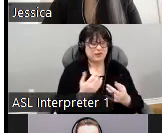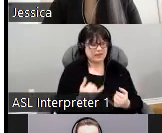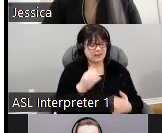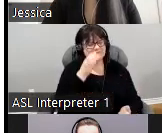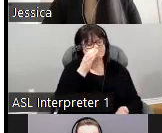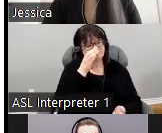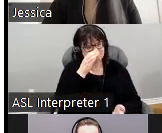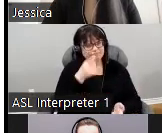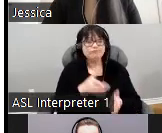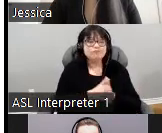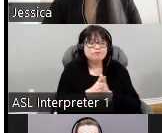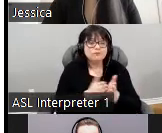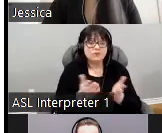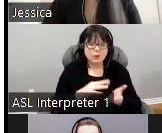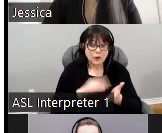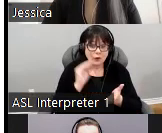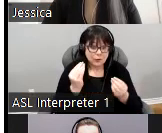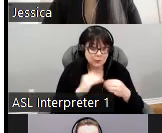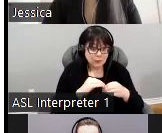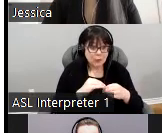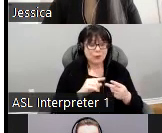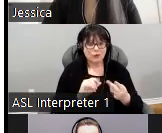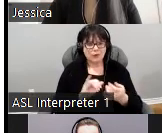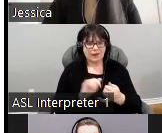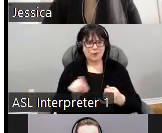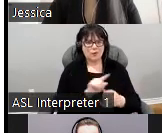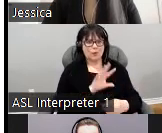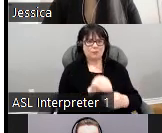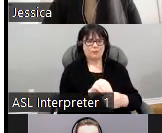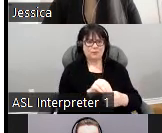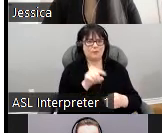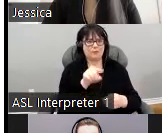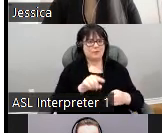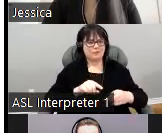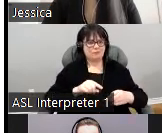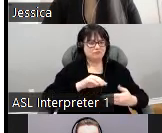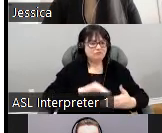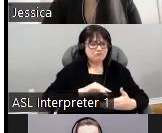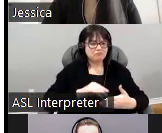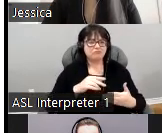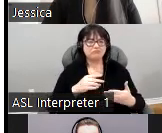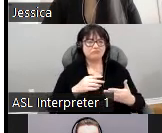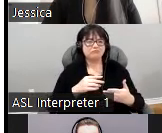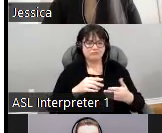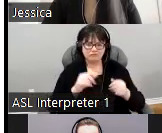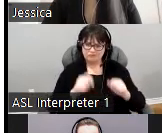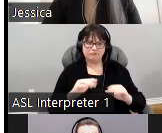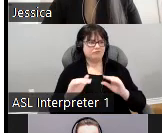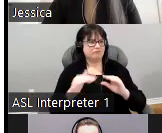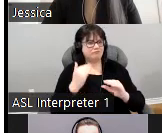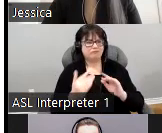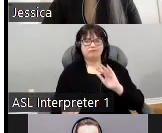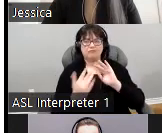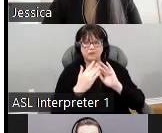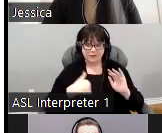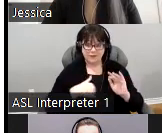and you're interested in learning more, or you want to know how you can participate and have a chat with us, never